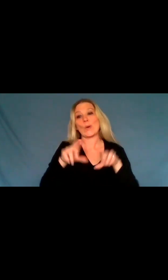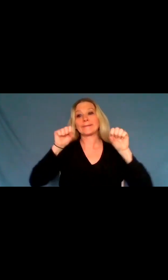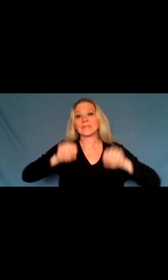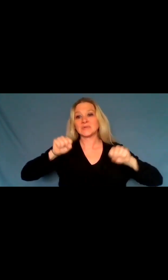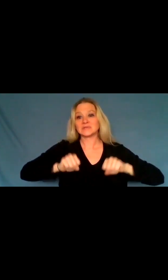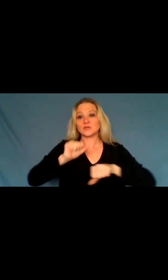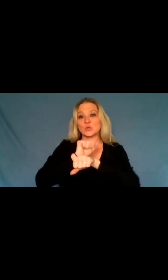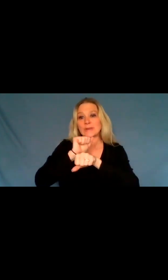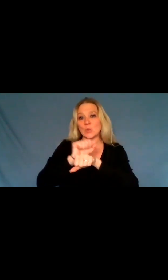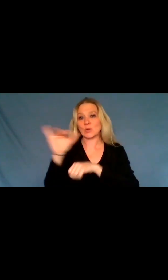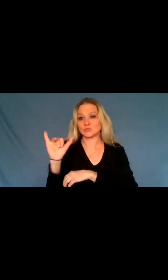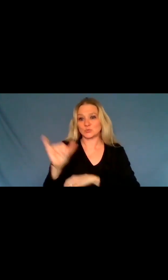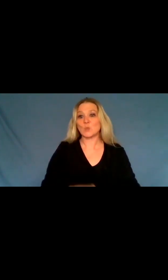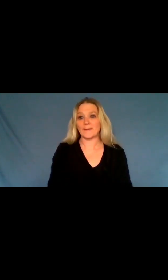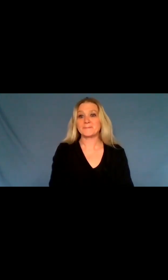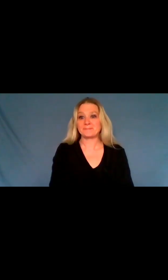employees as well.